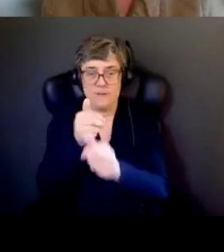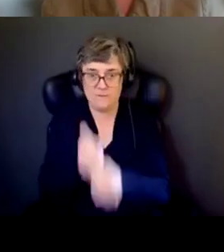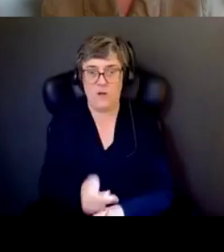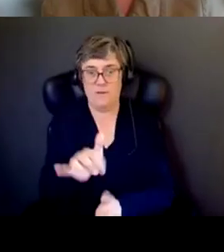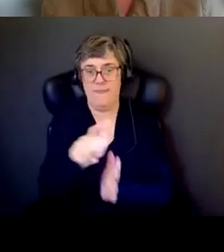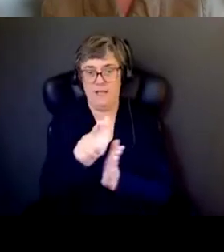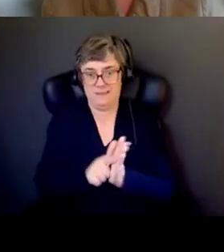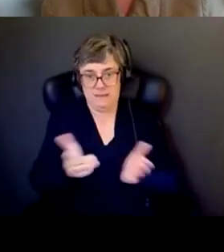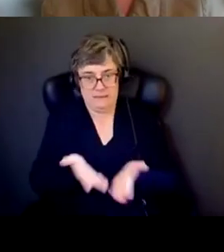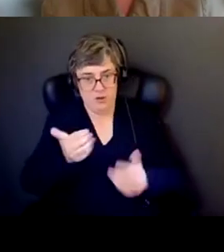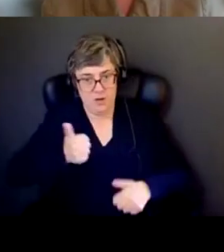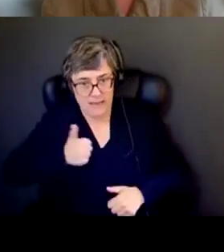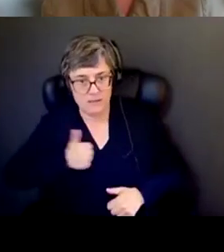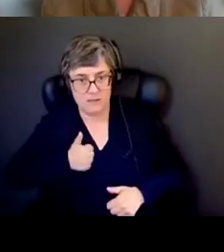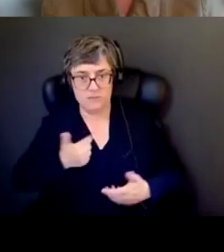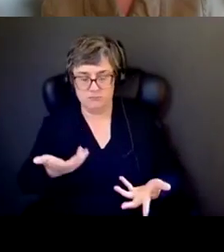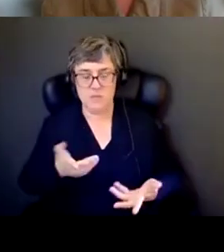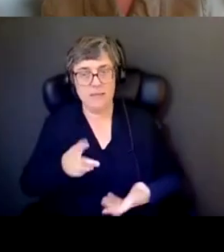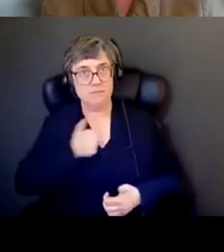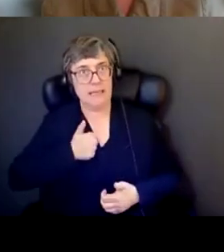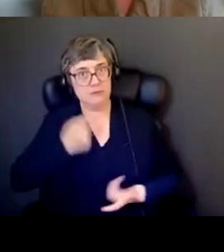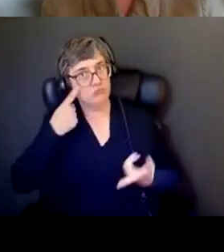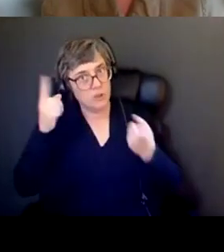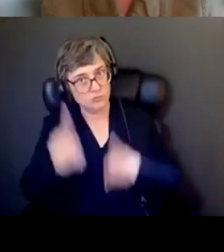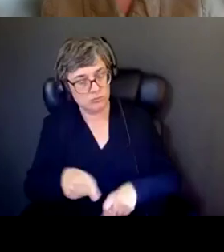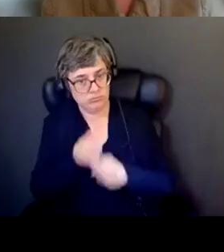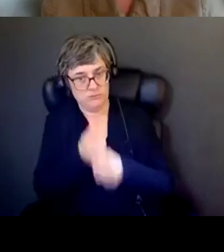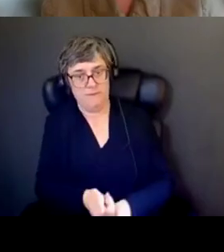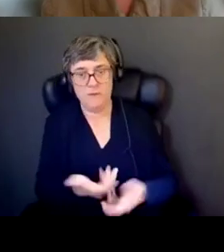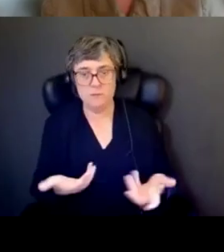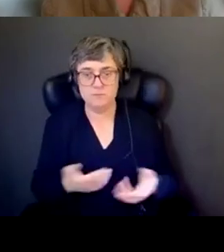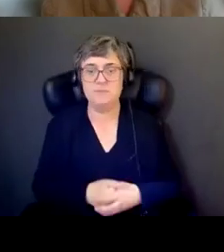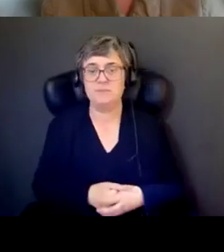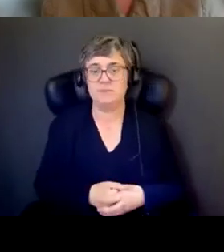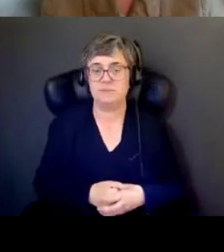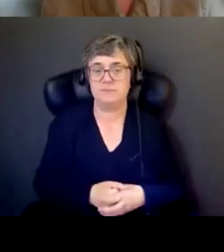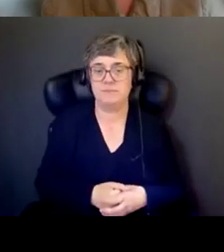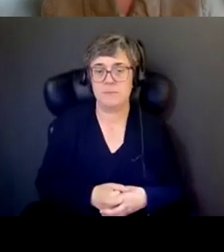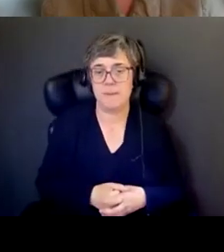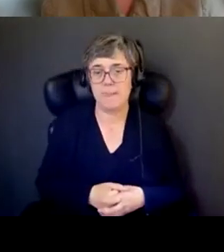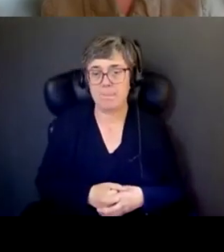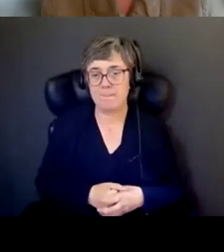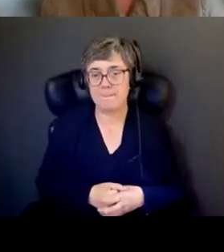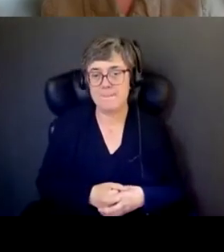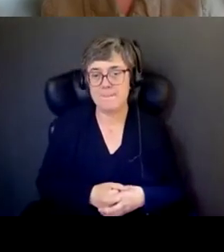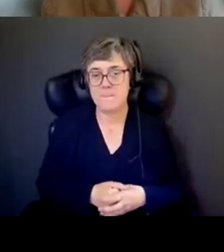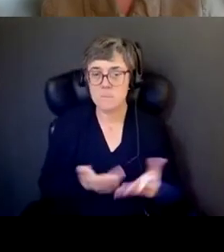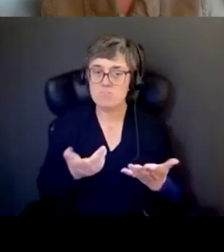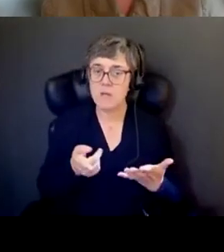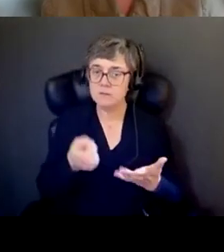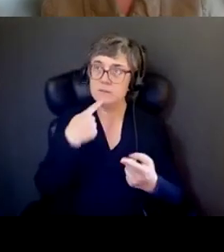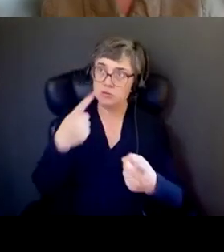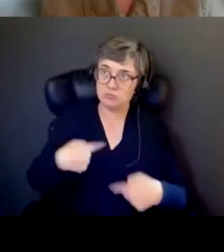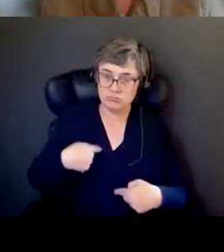and all of these, everything that touches basically the landscape of coercive control for adults with disabilities in the